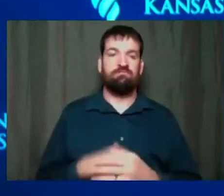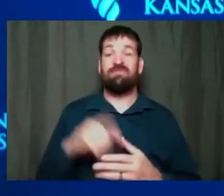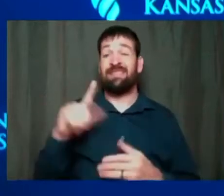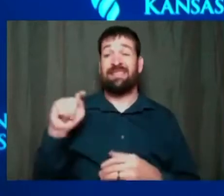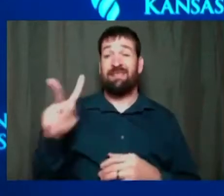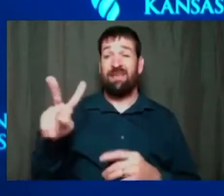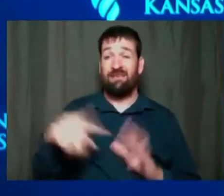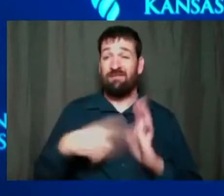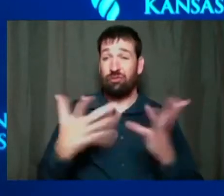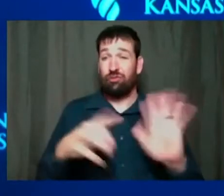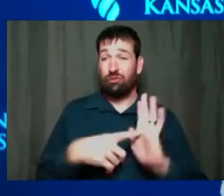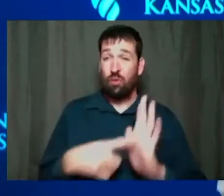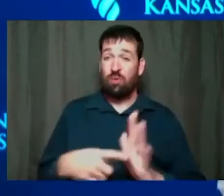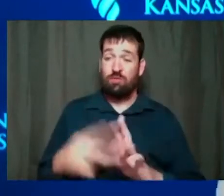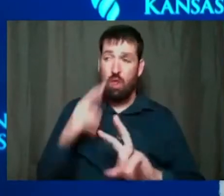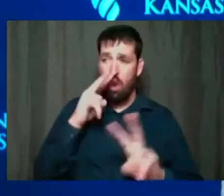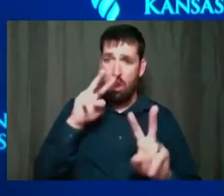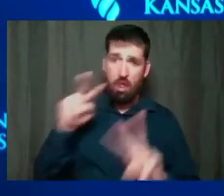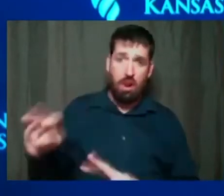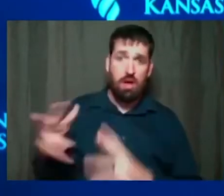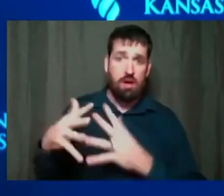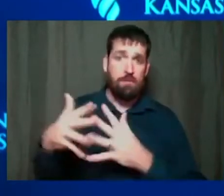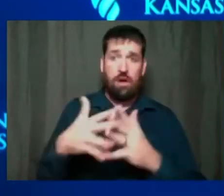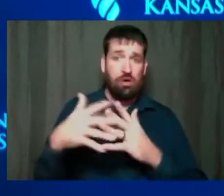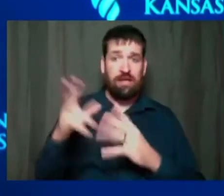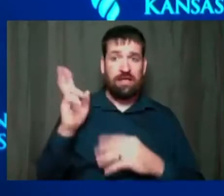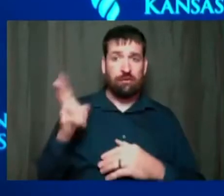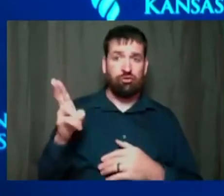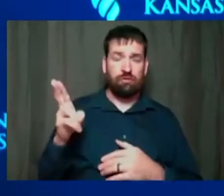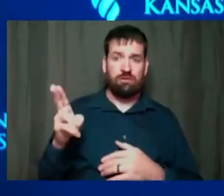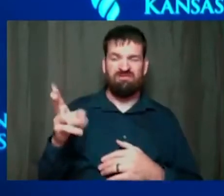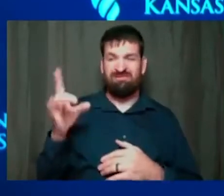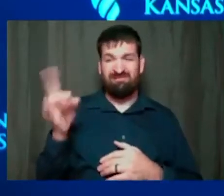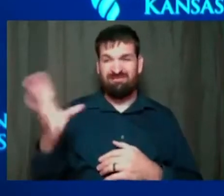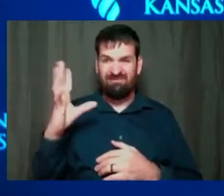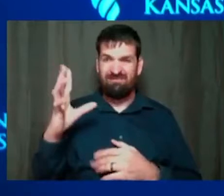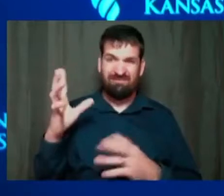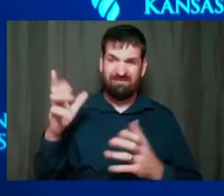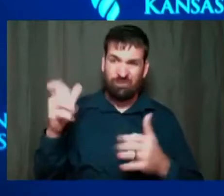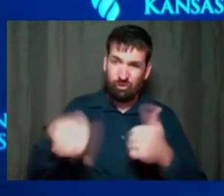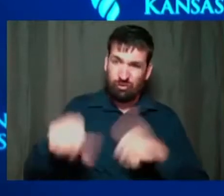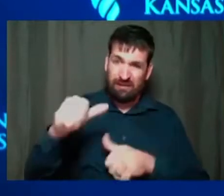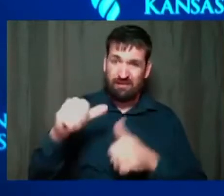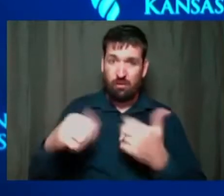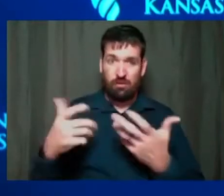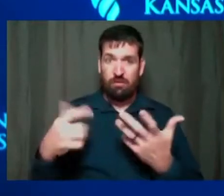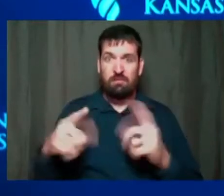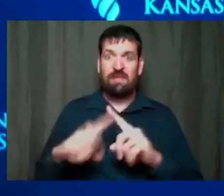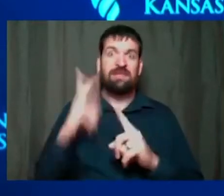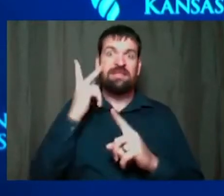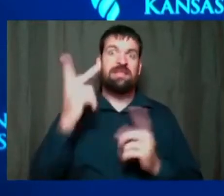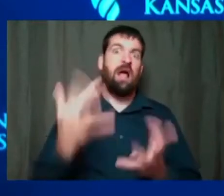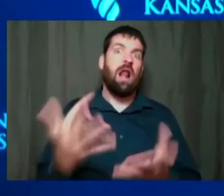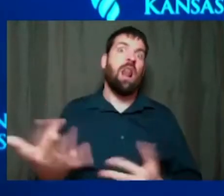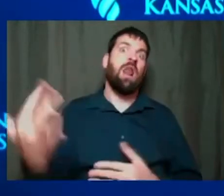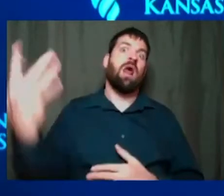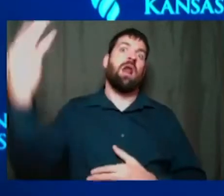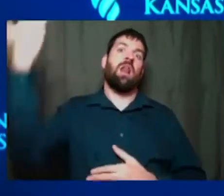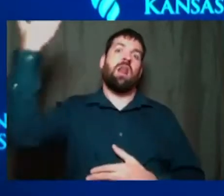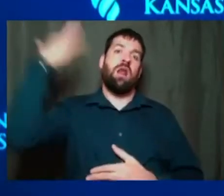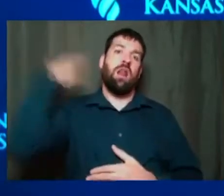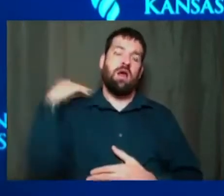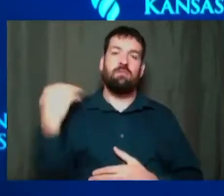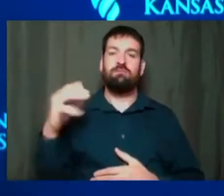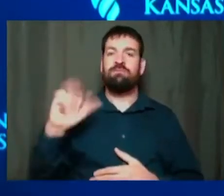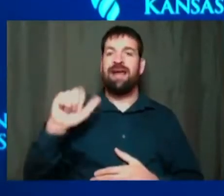American history, we think about how awful people treat each other and things they said about it. You should see what they were saying back in the Revolutionary times. Go read some of the things Alexander Hamilton wrote